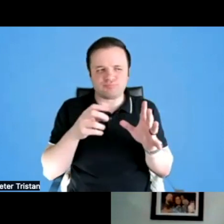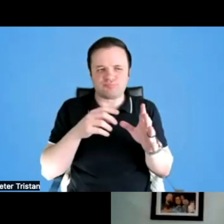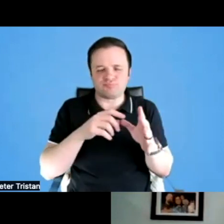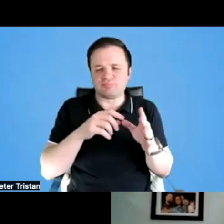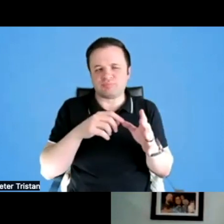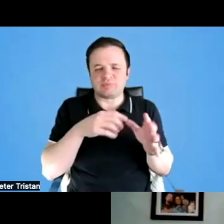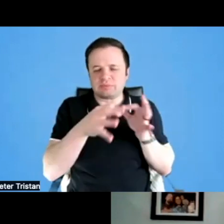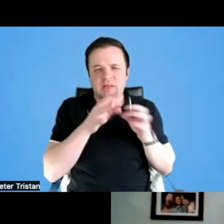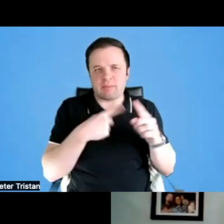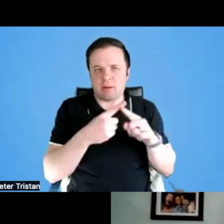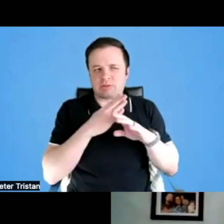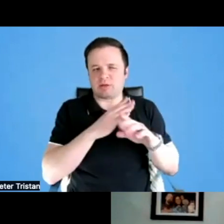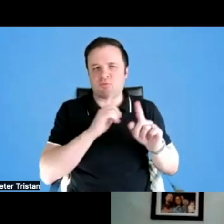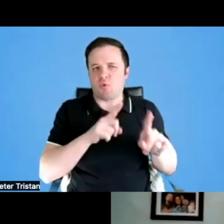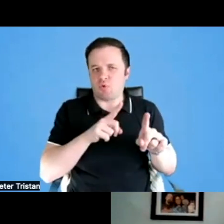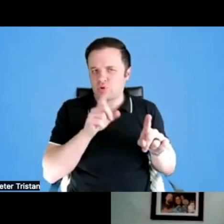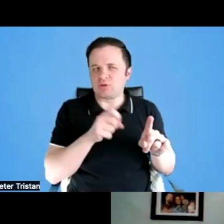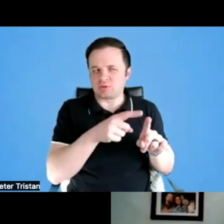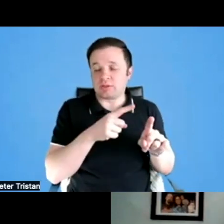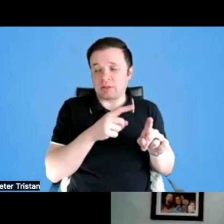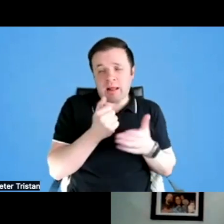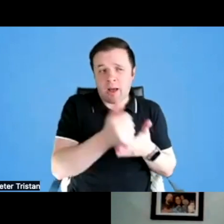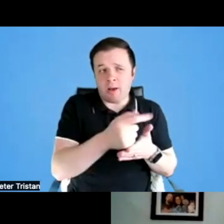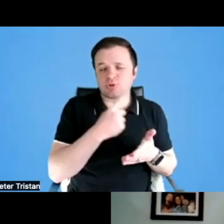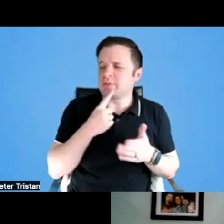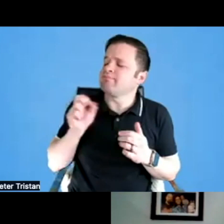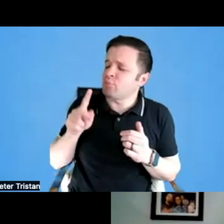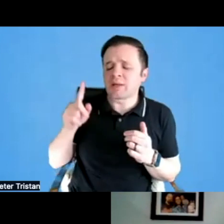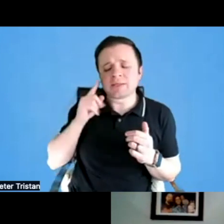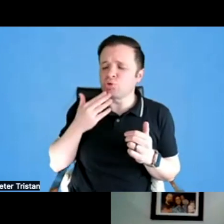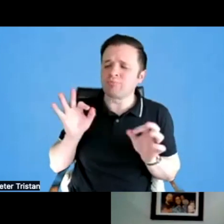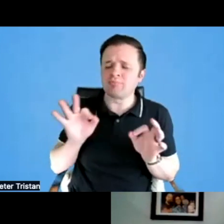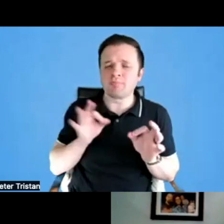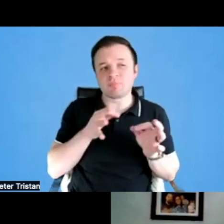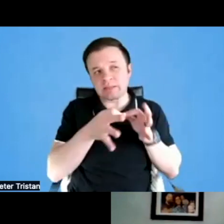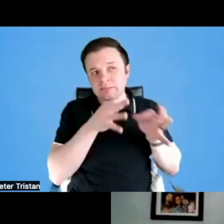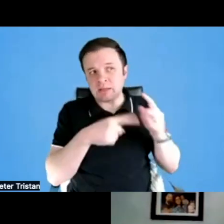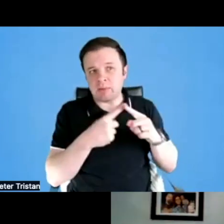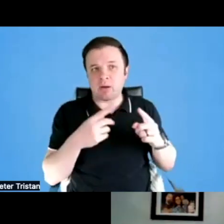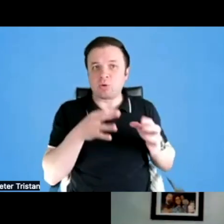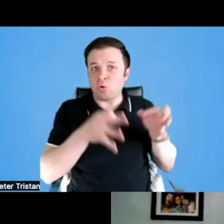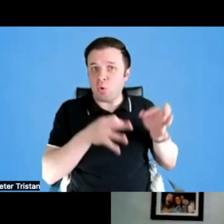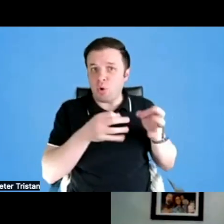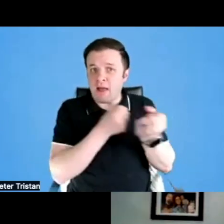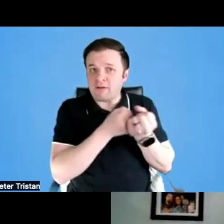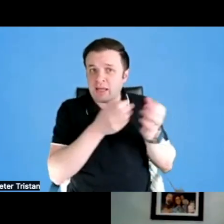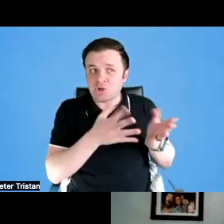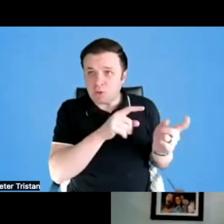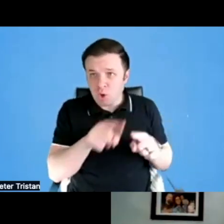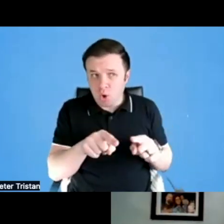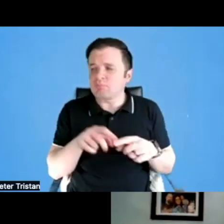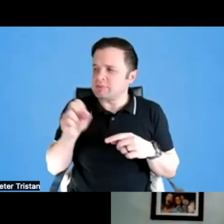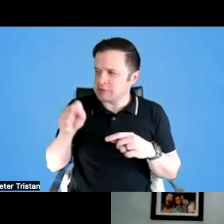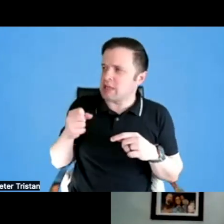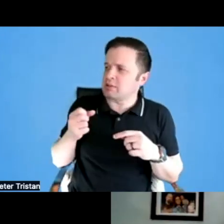protective order and how it could be useful. She said, yes, that sounds great. I talked to her about our court advocates. I said, do you want to go and see that? She said, yes,